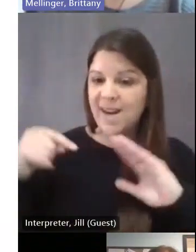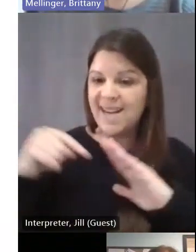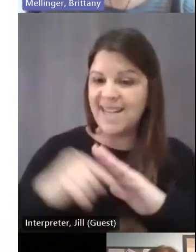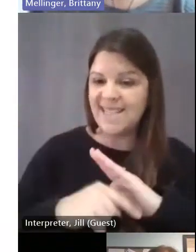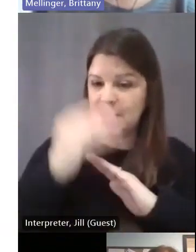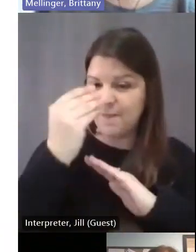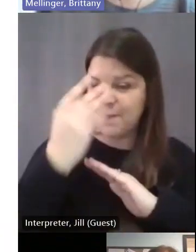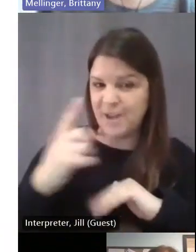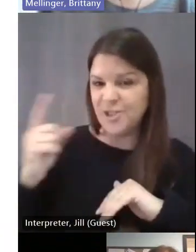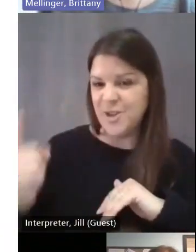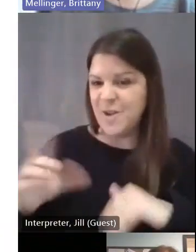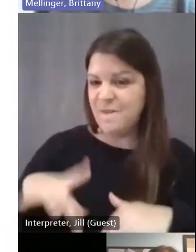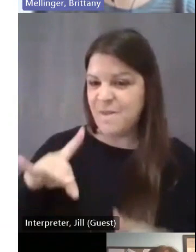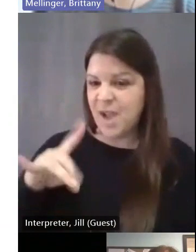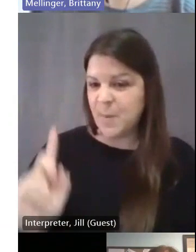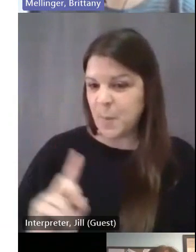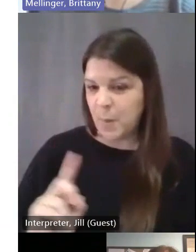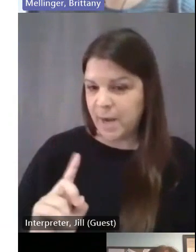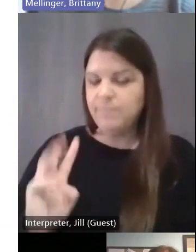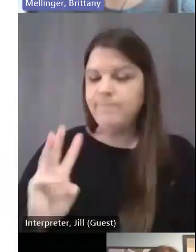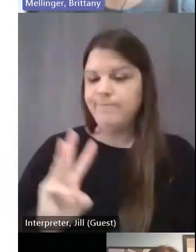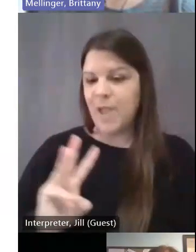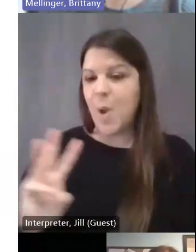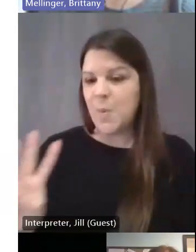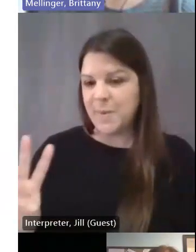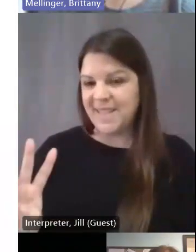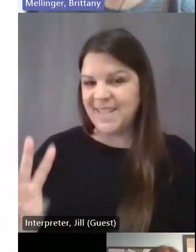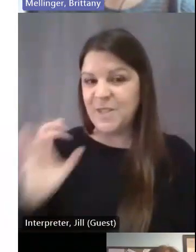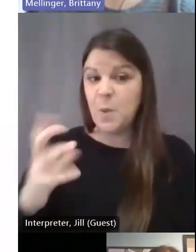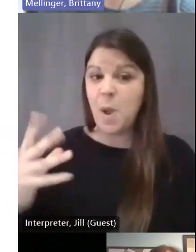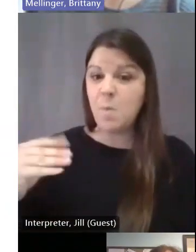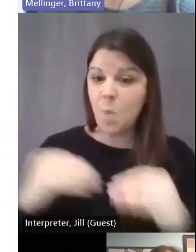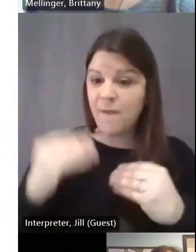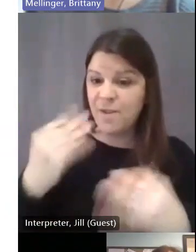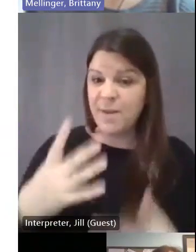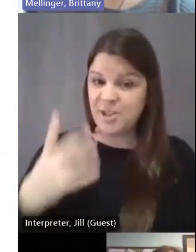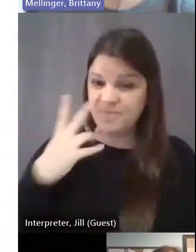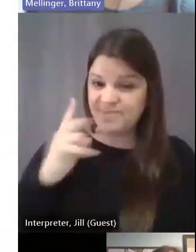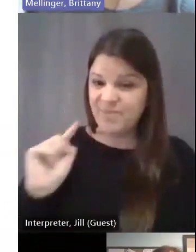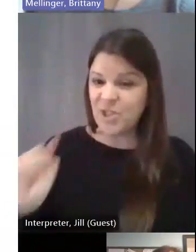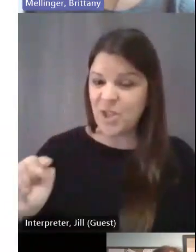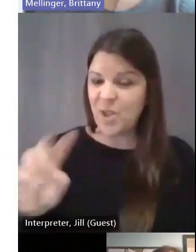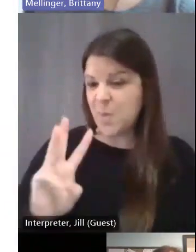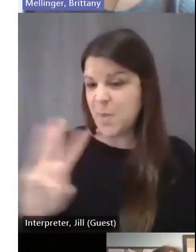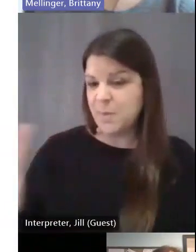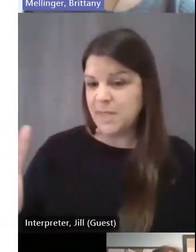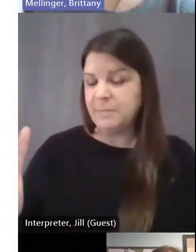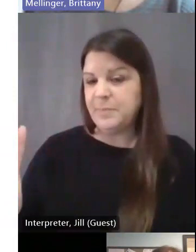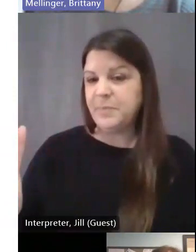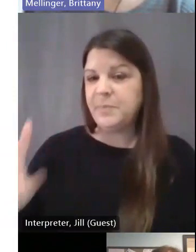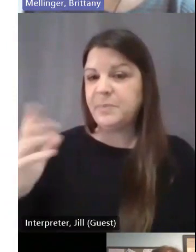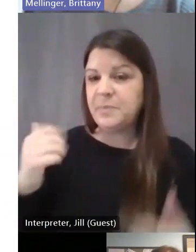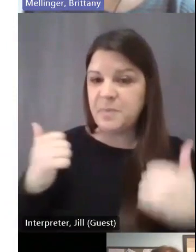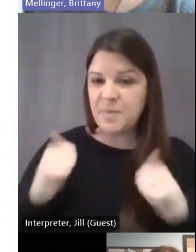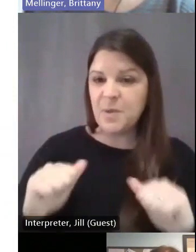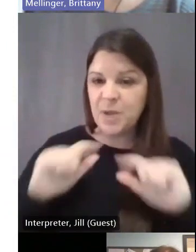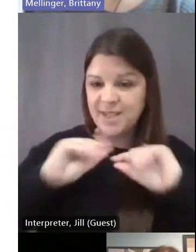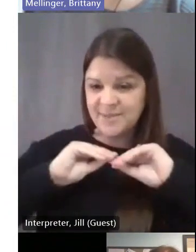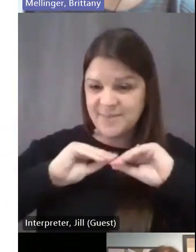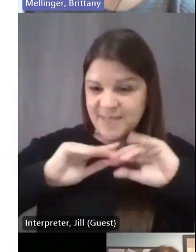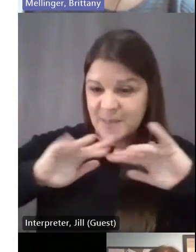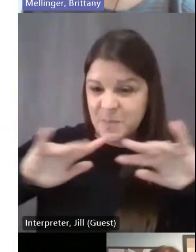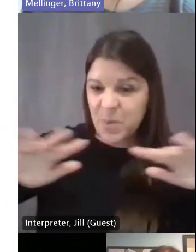more information about that if anyone would like that information. I know we've been trying to get the word out to